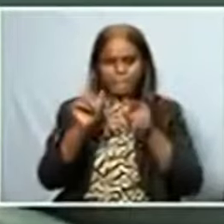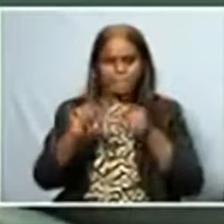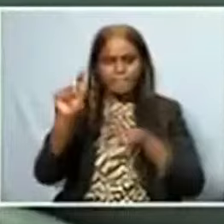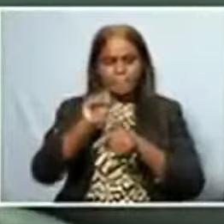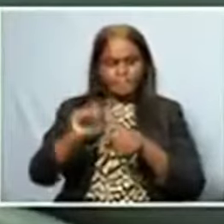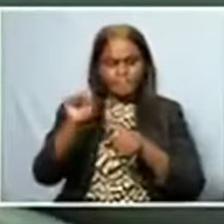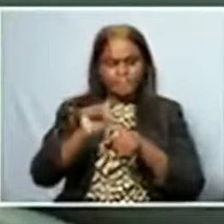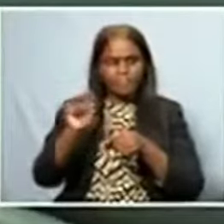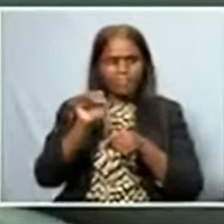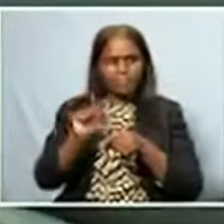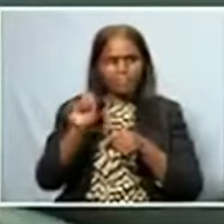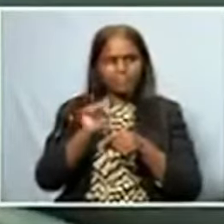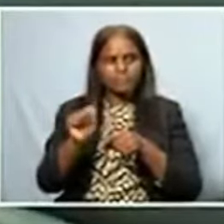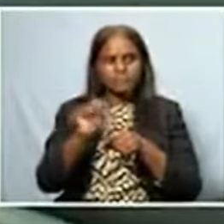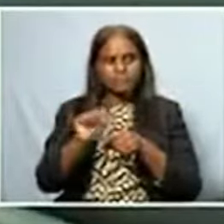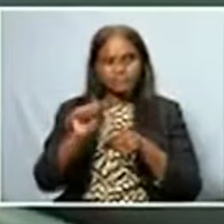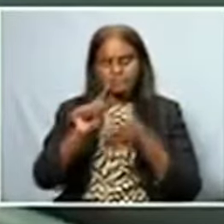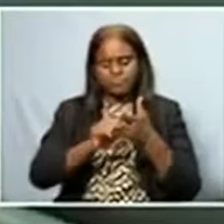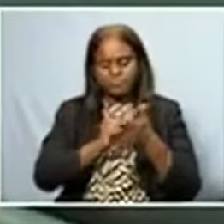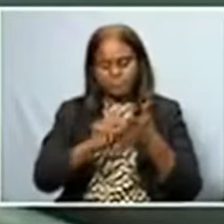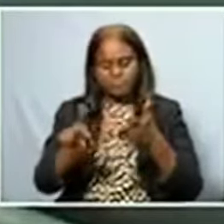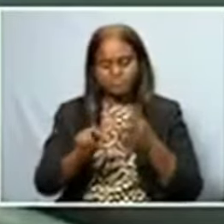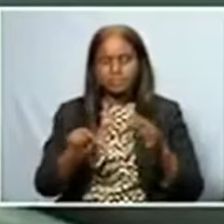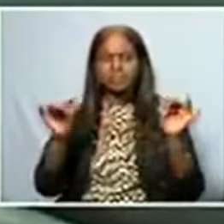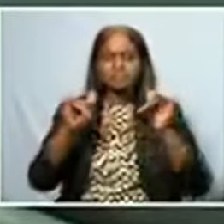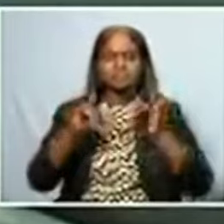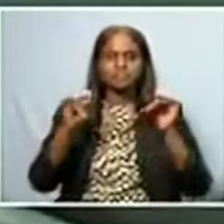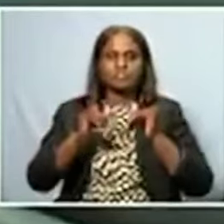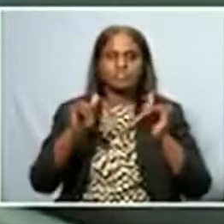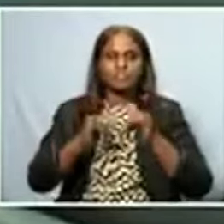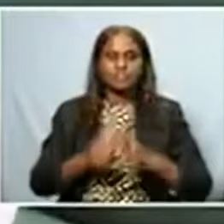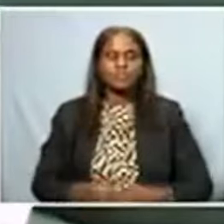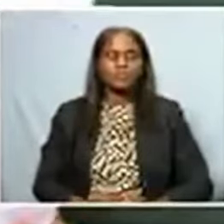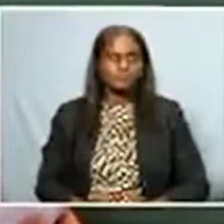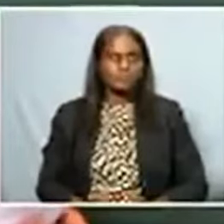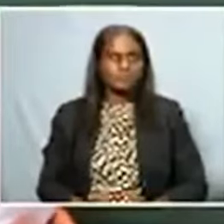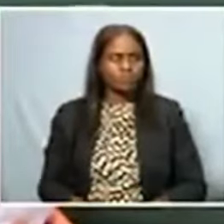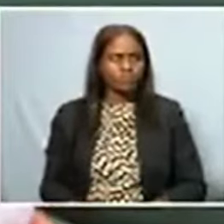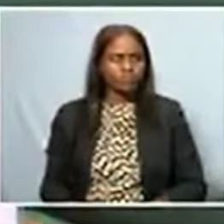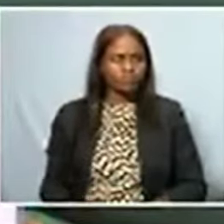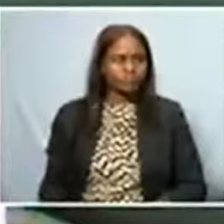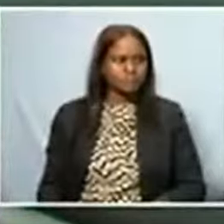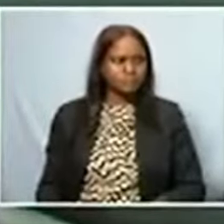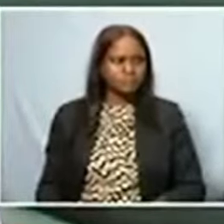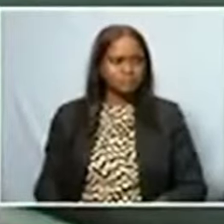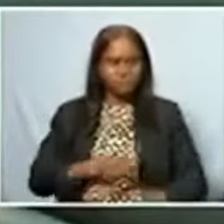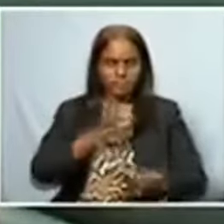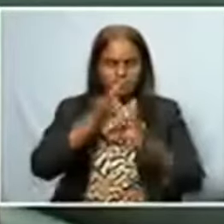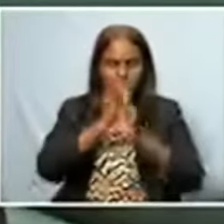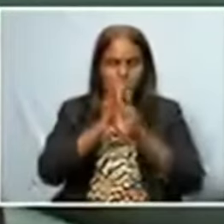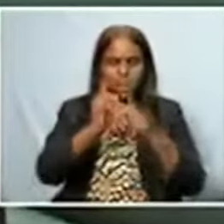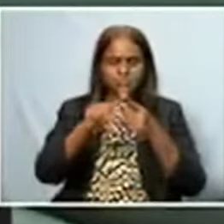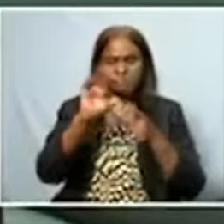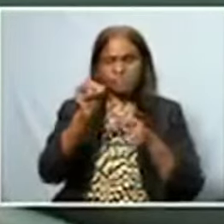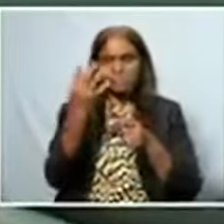Tuesday next week. We go straight to Head